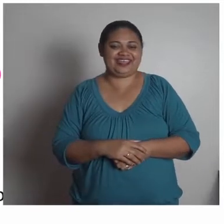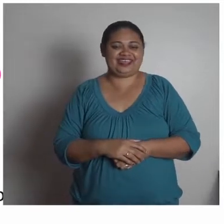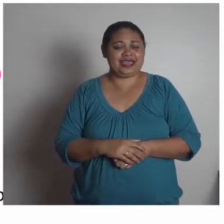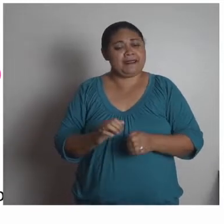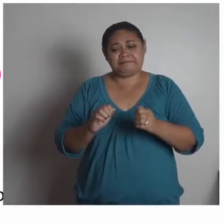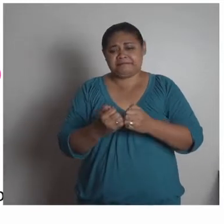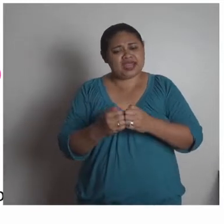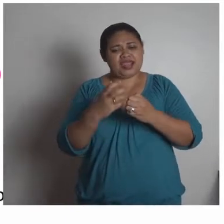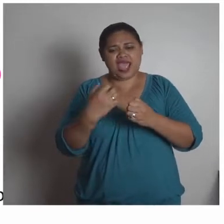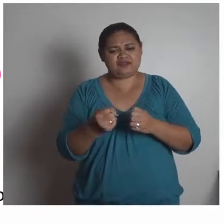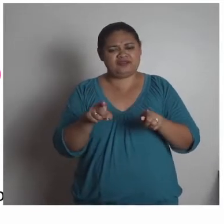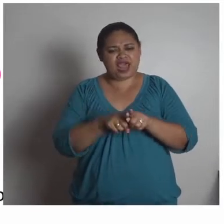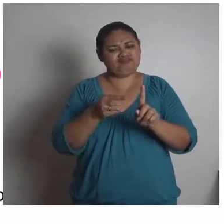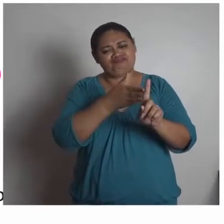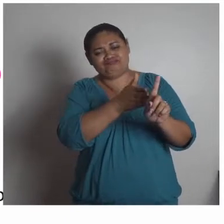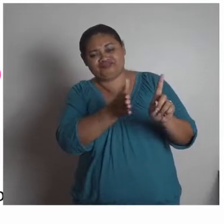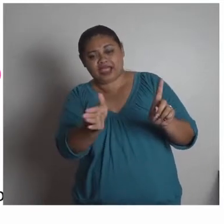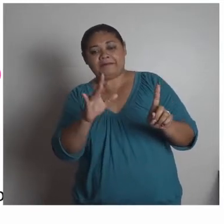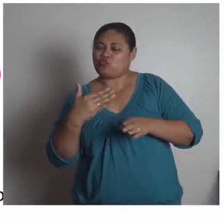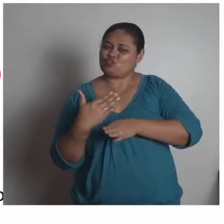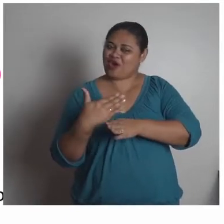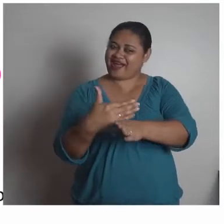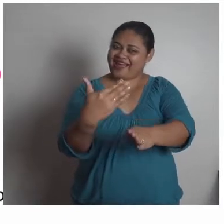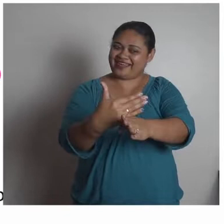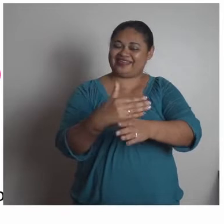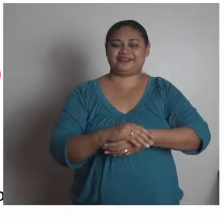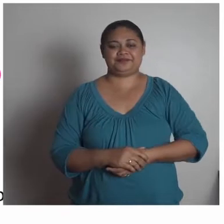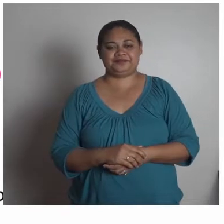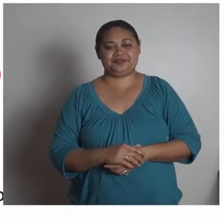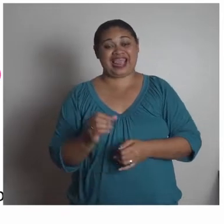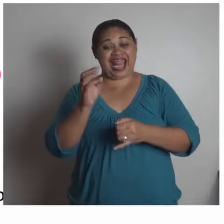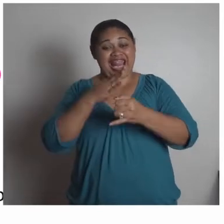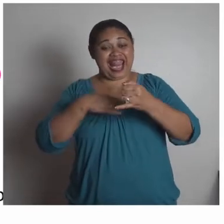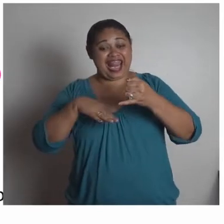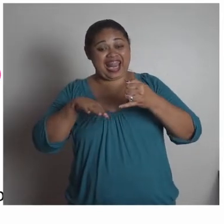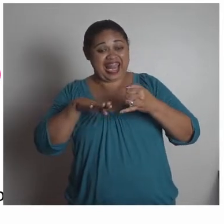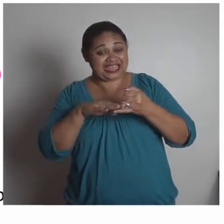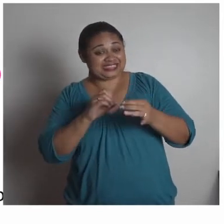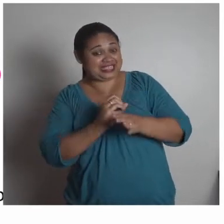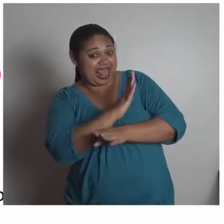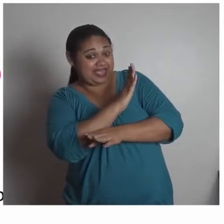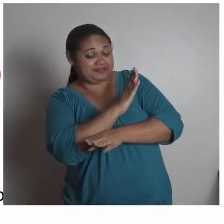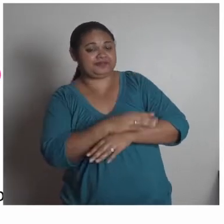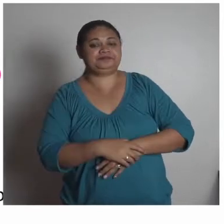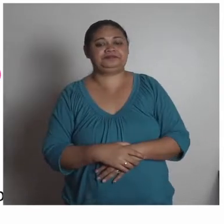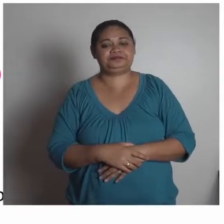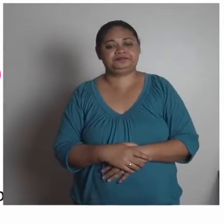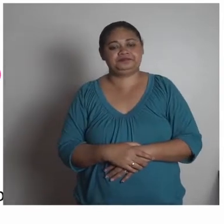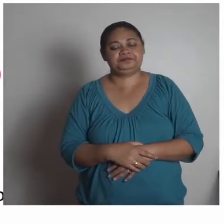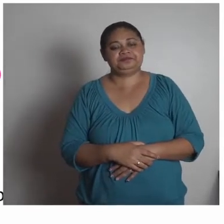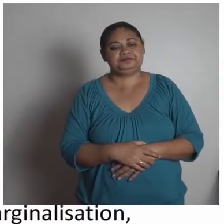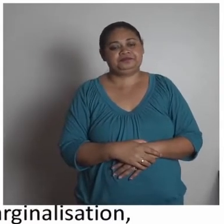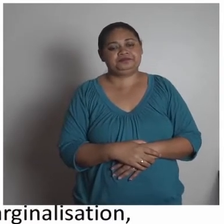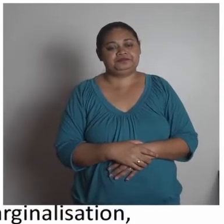many of the groups on this call are already working on these. Yep. So the last